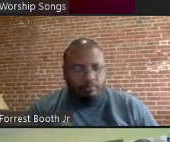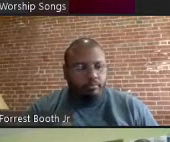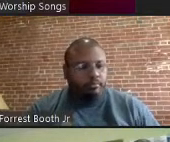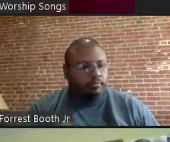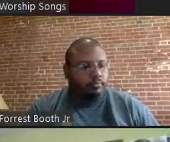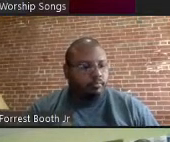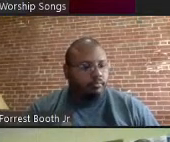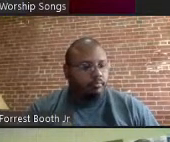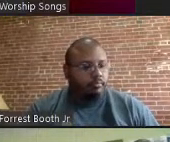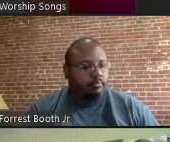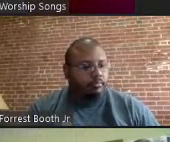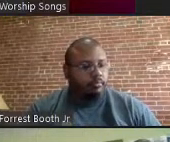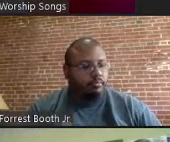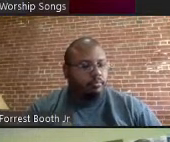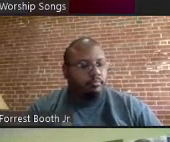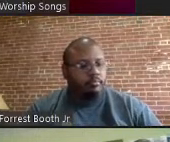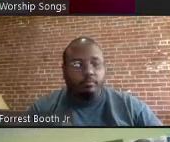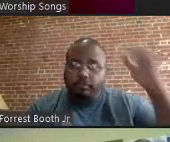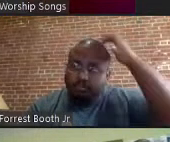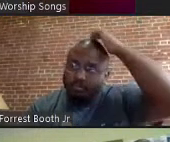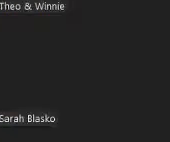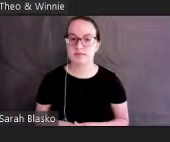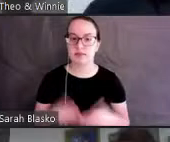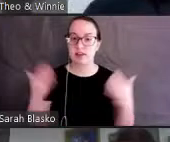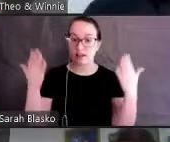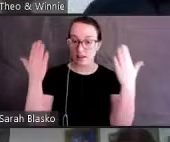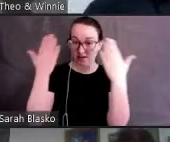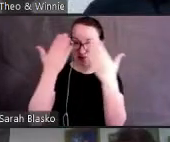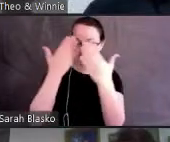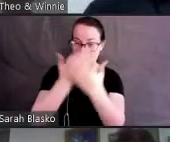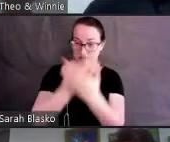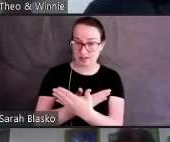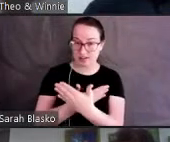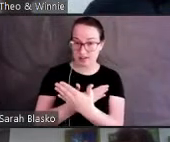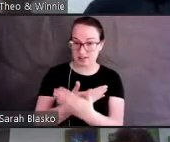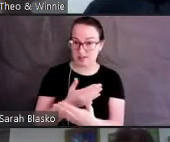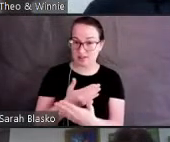darkness grossly underestimated the manifold wisdom of God